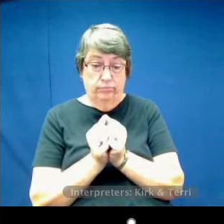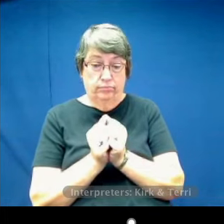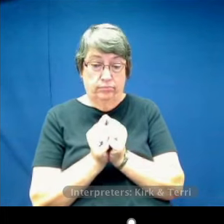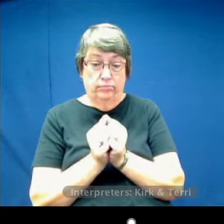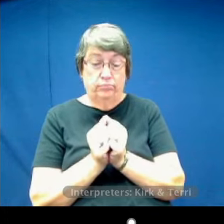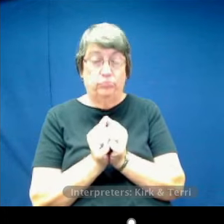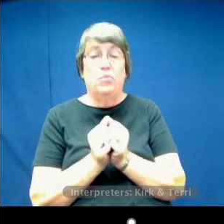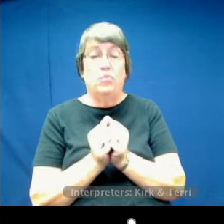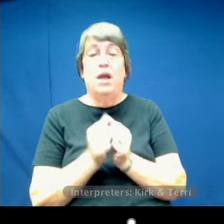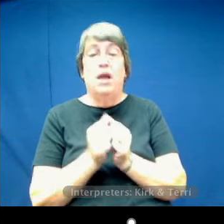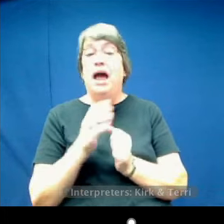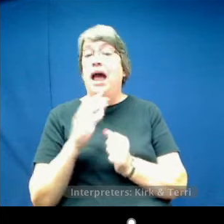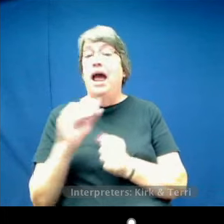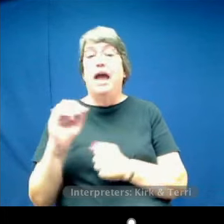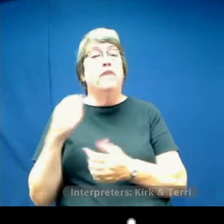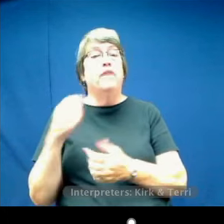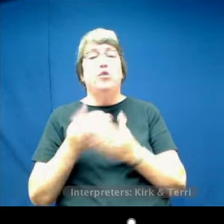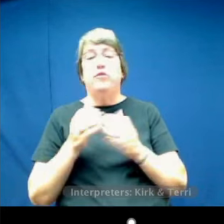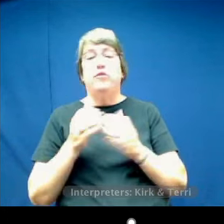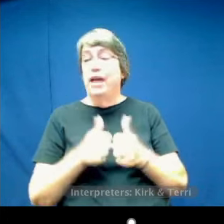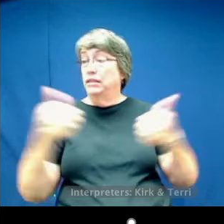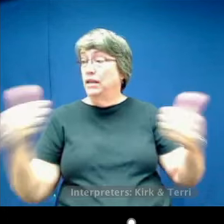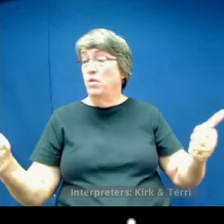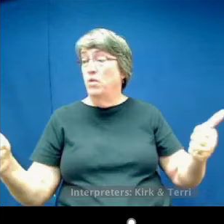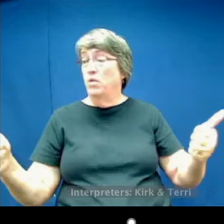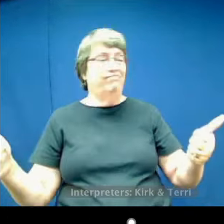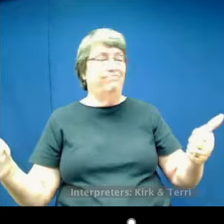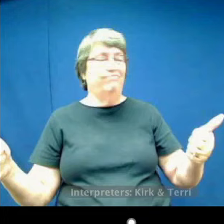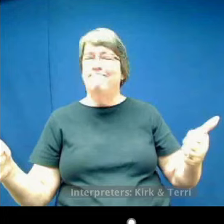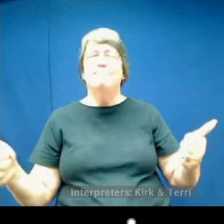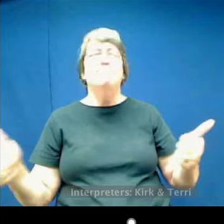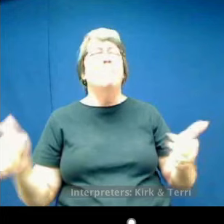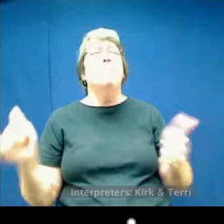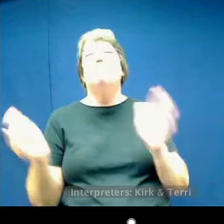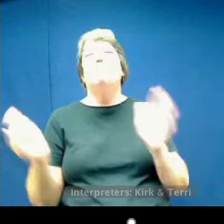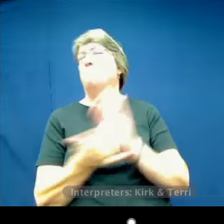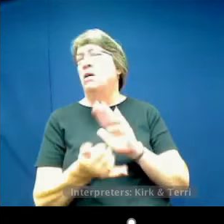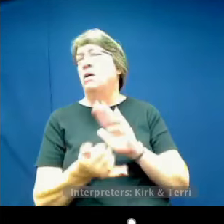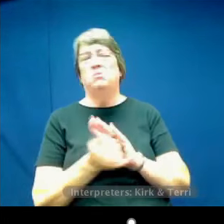and that there's no reasonable expectation of reconciliation.